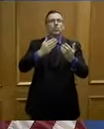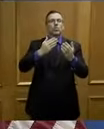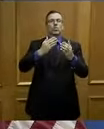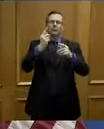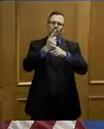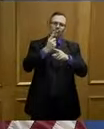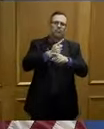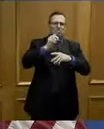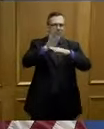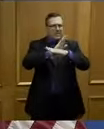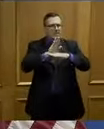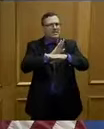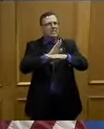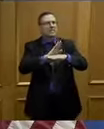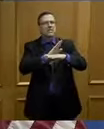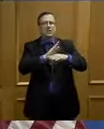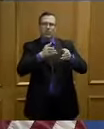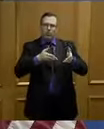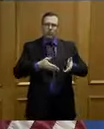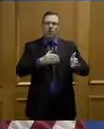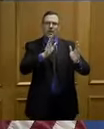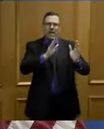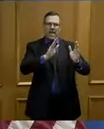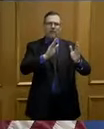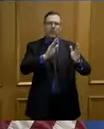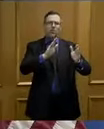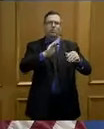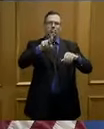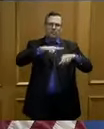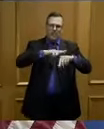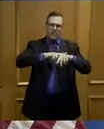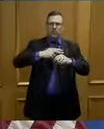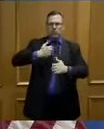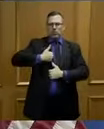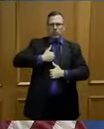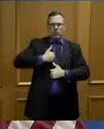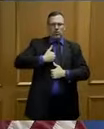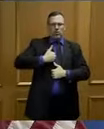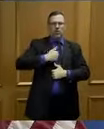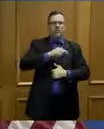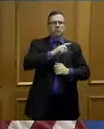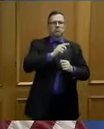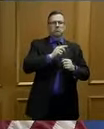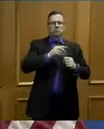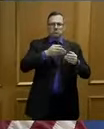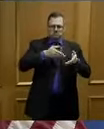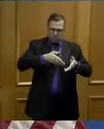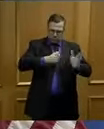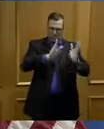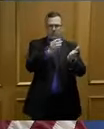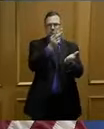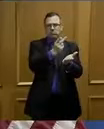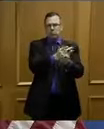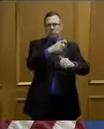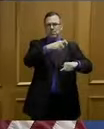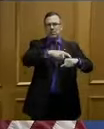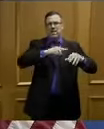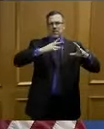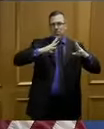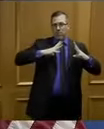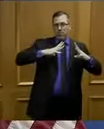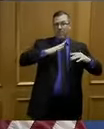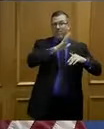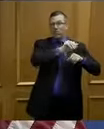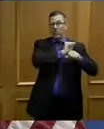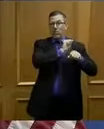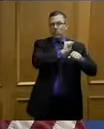those members of the Guard to take this time to help serve in their state and to take leaves of absence